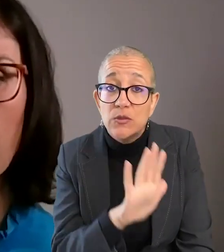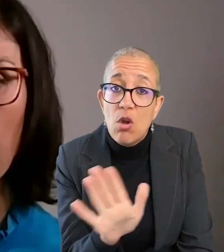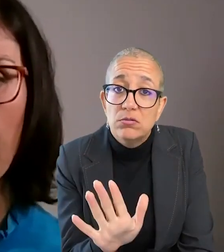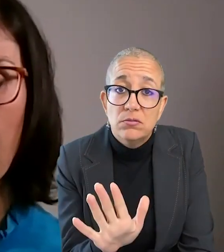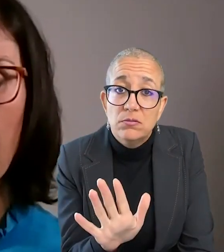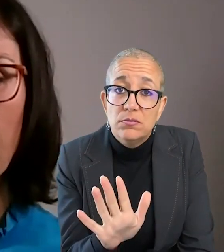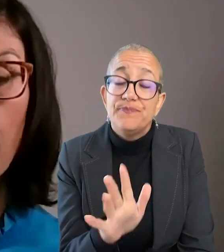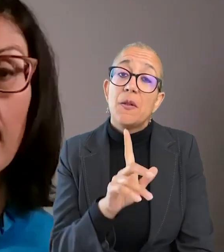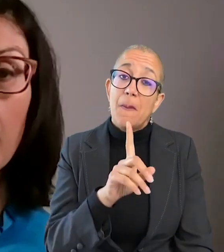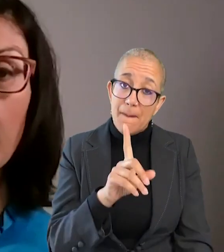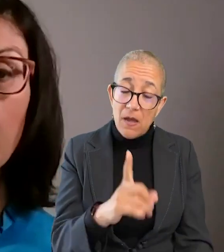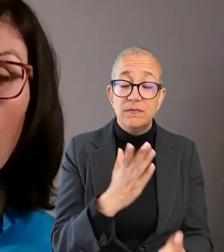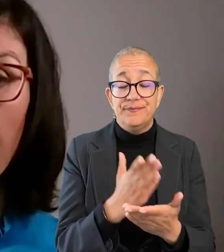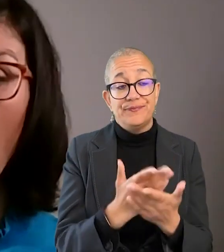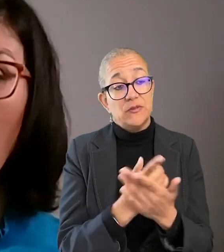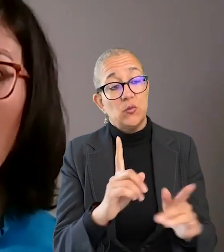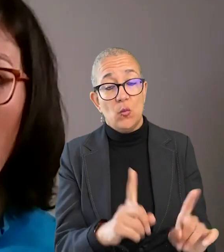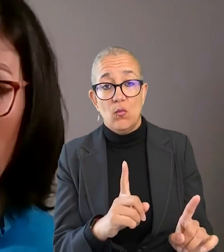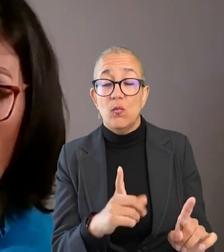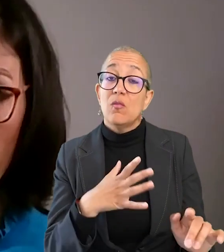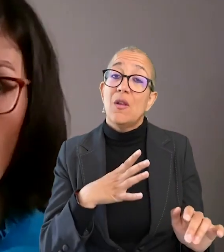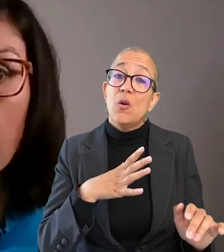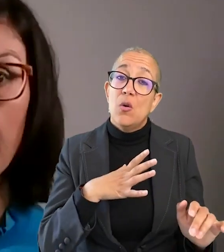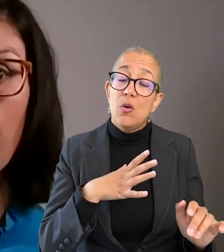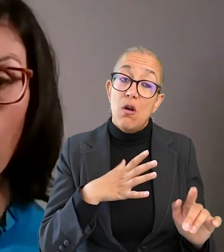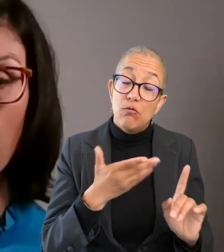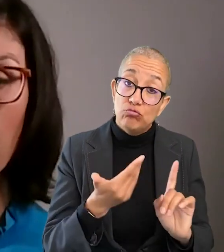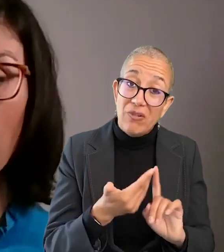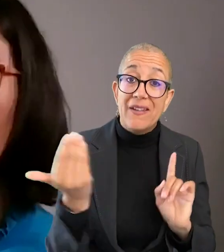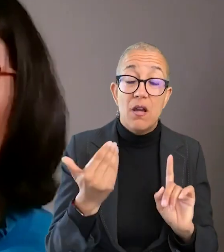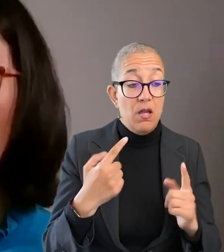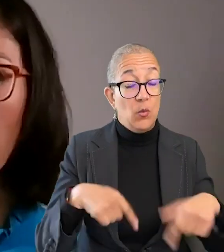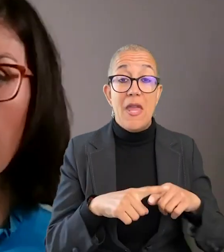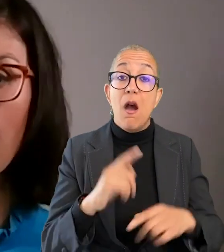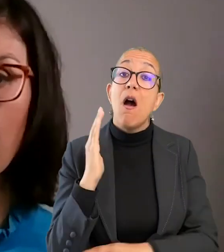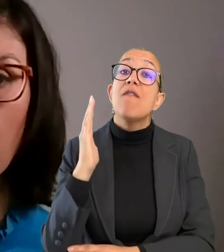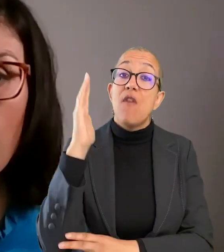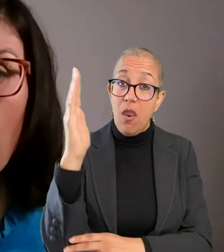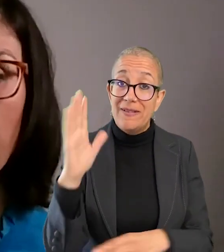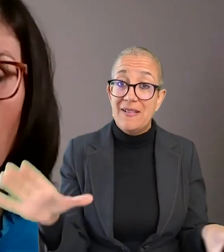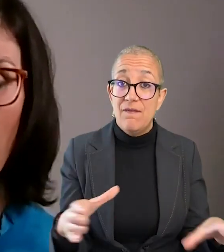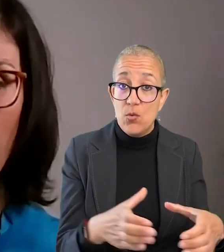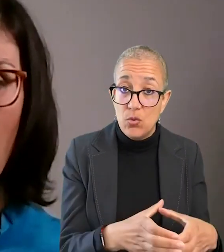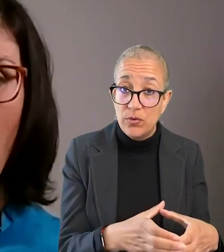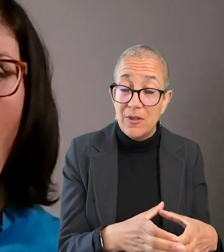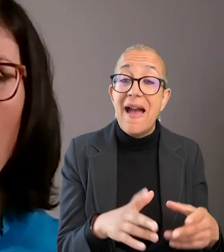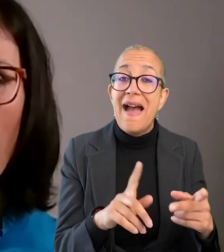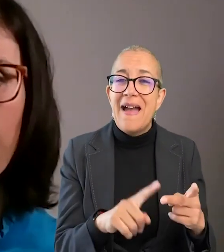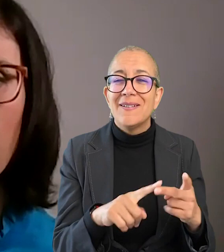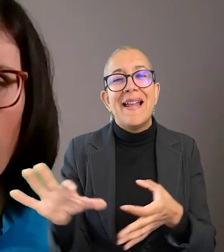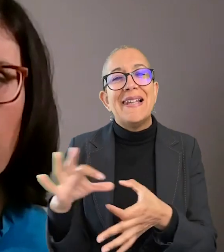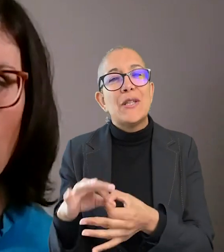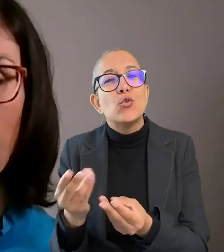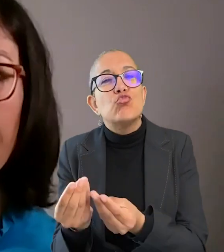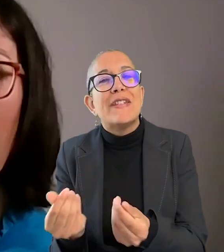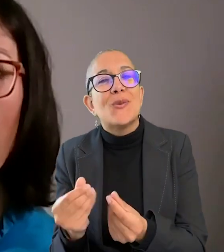to ultimately is recognizing that we are a volunteer force. It also comes back to the question that Stephen asked about resourcing. Our